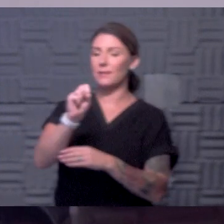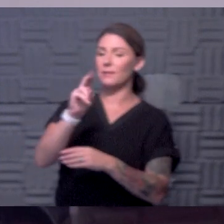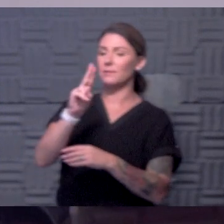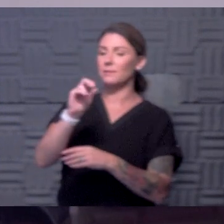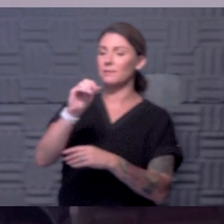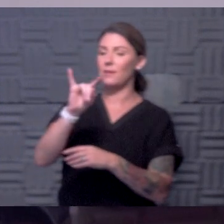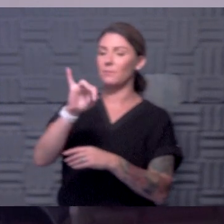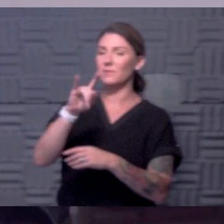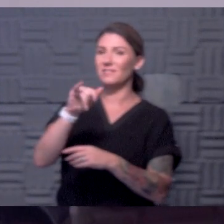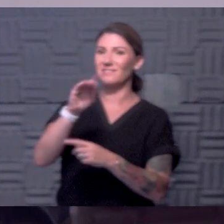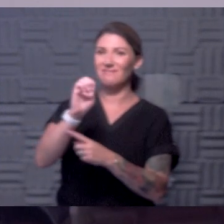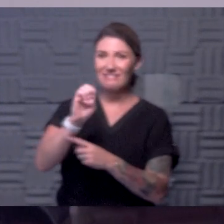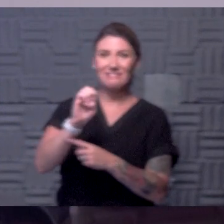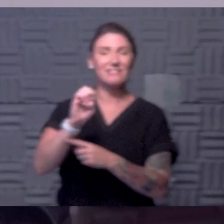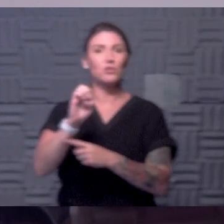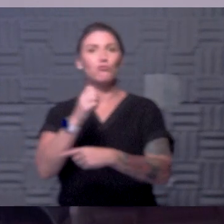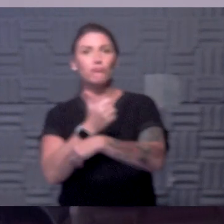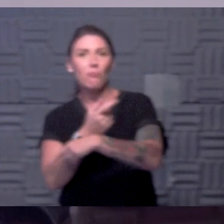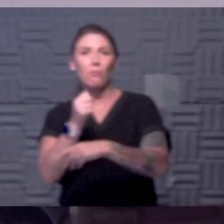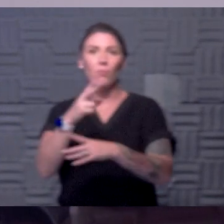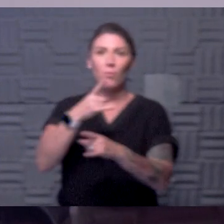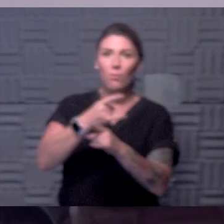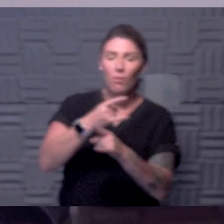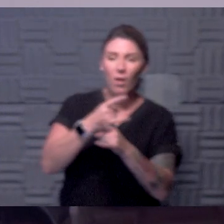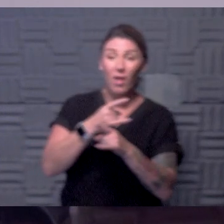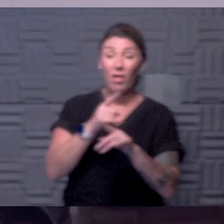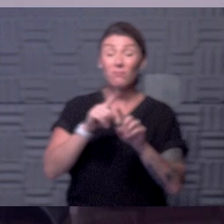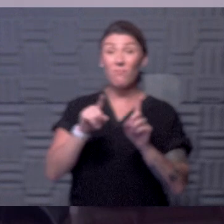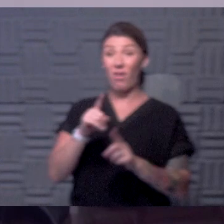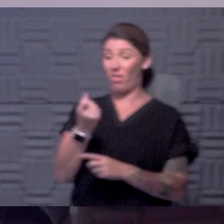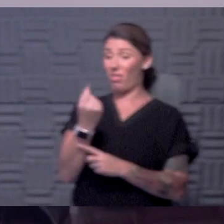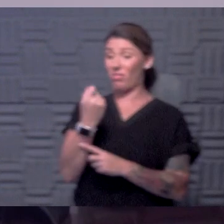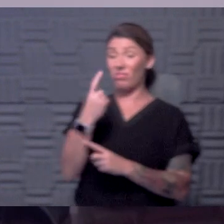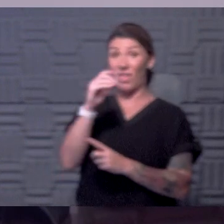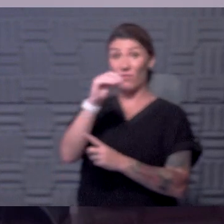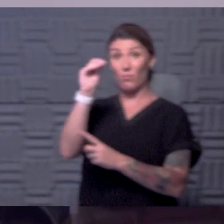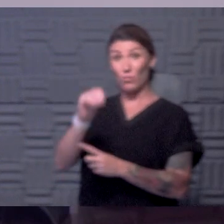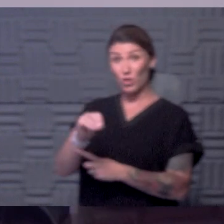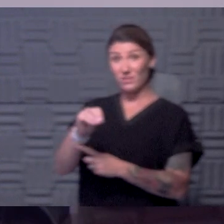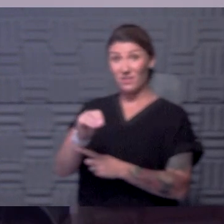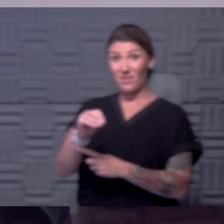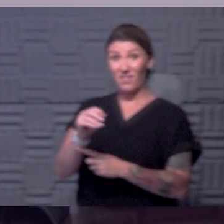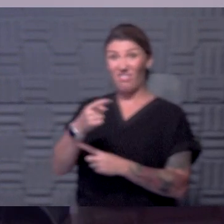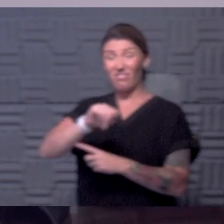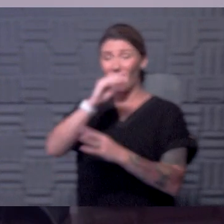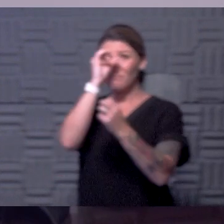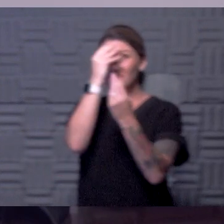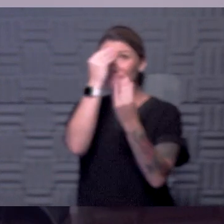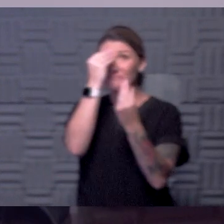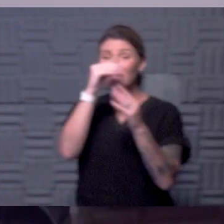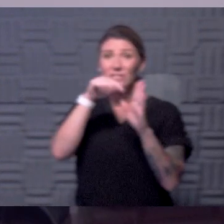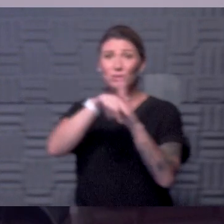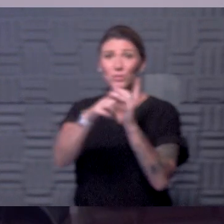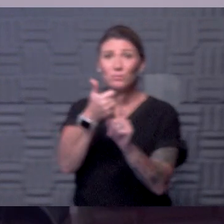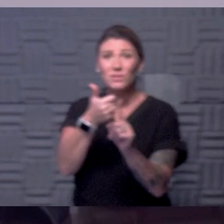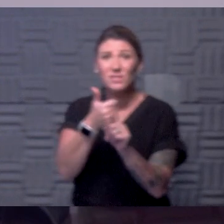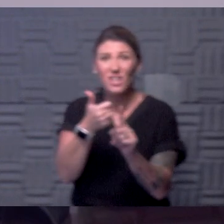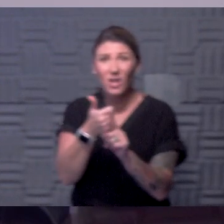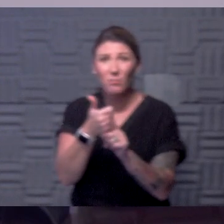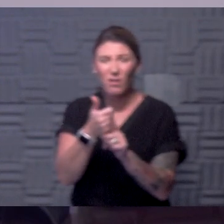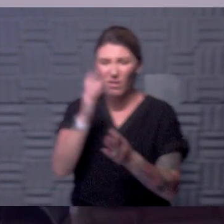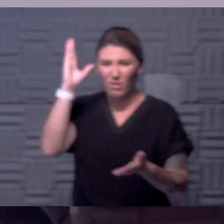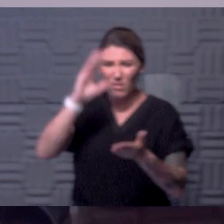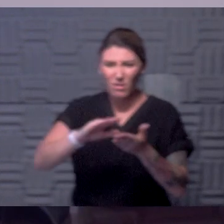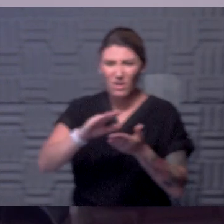and 11%, this is now all age groups, but 11% had suicidal ideations. If you boil that down to the I think it was 18